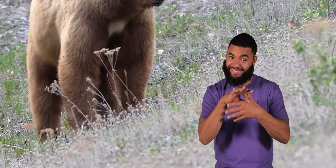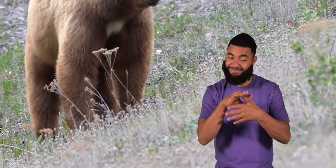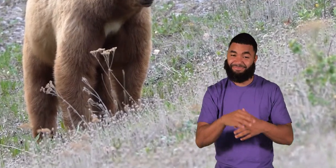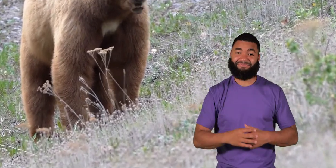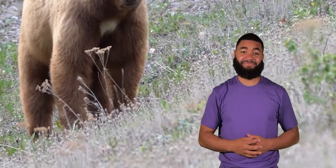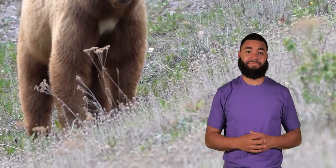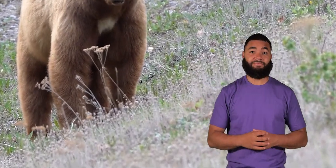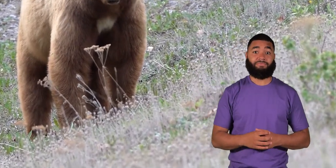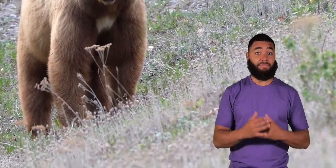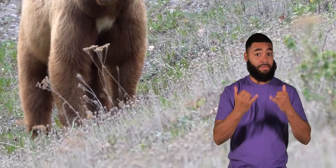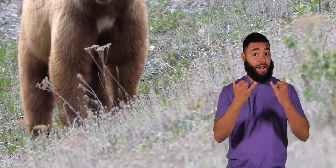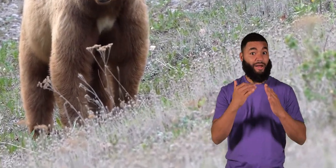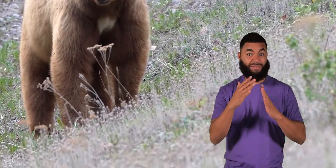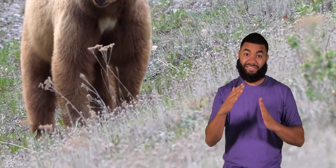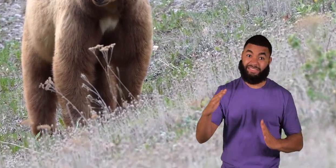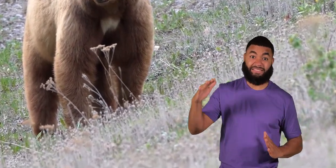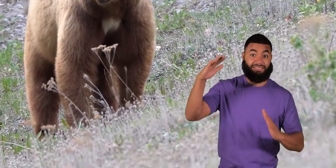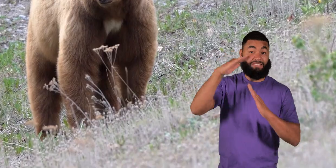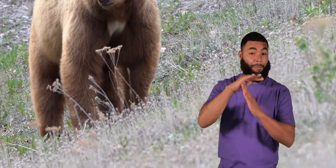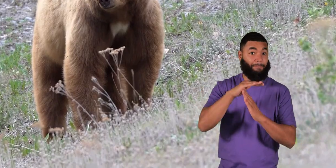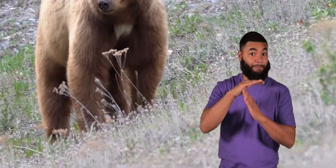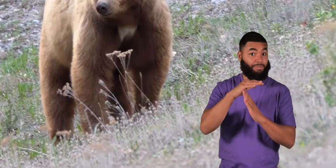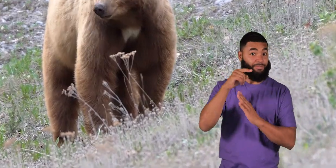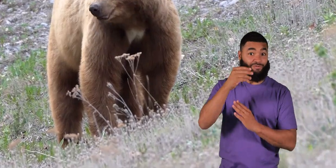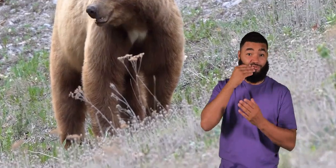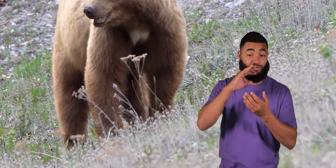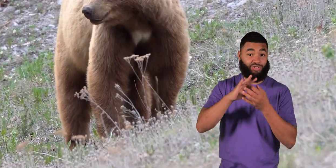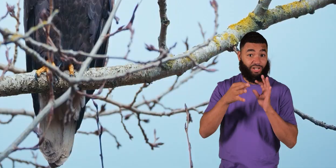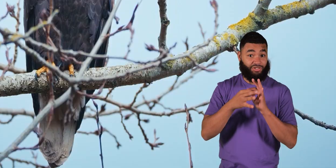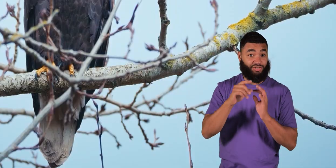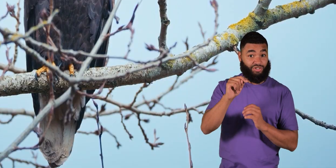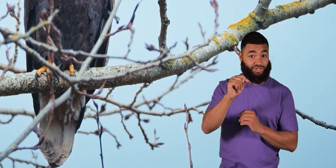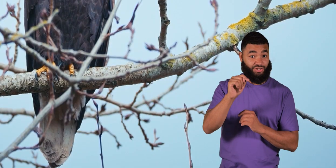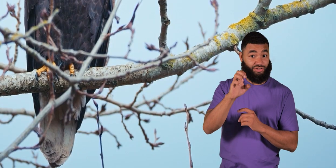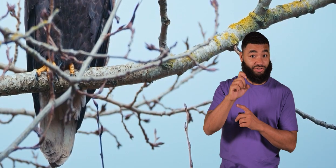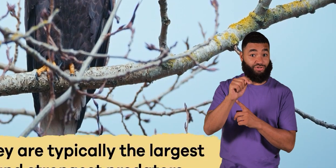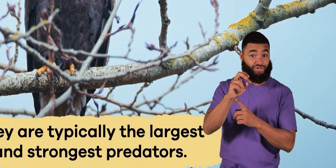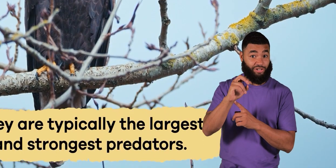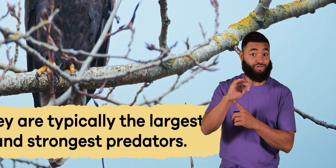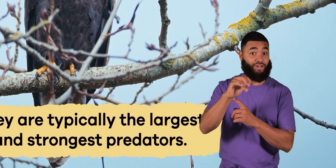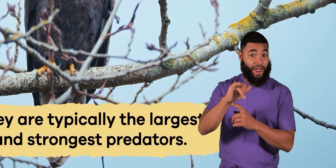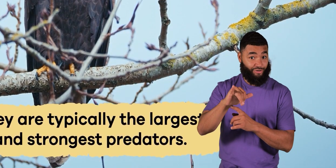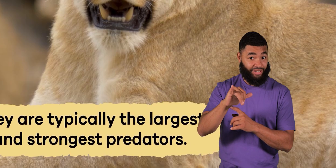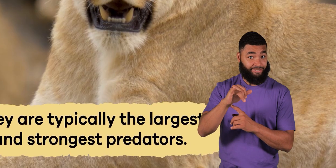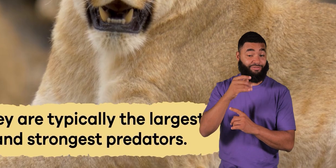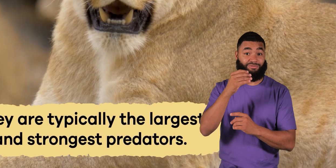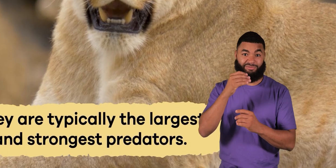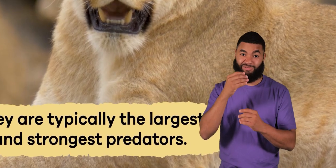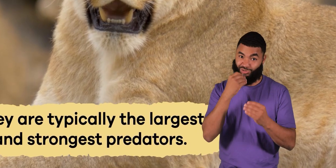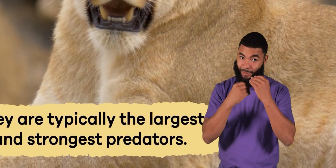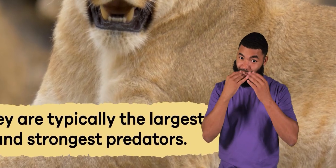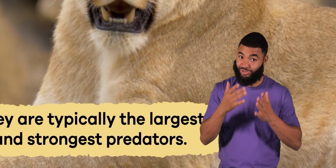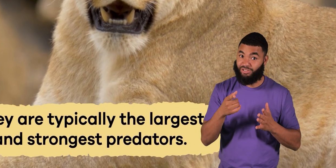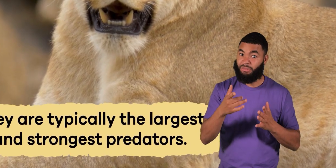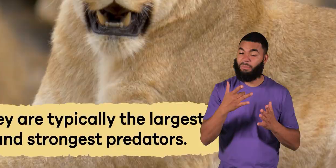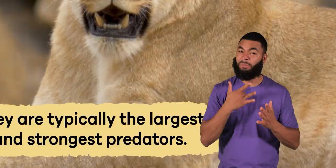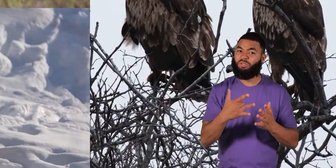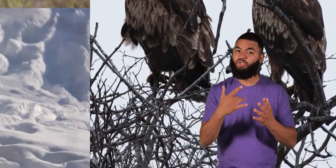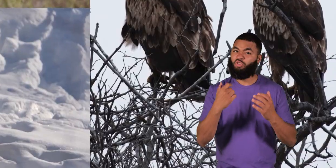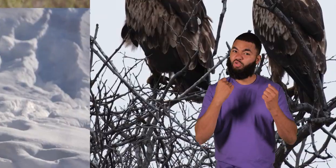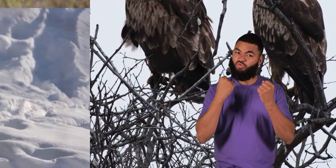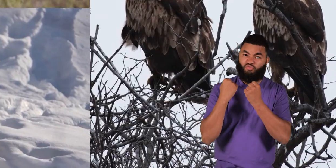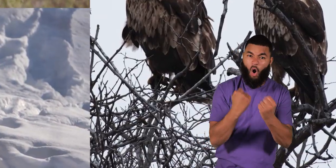Let's move to the top of the food chain to tertiary consumers. They are typically the largest and strongest predators,